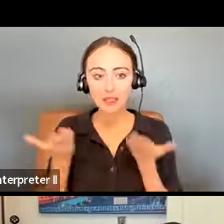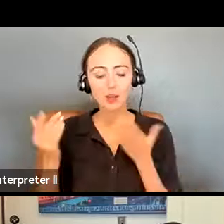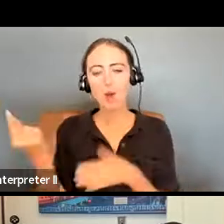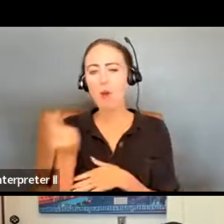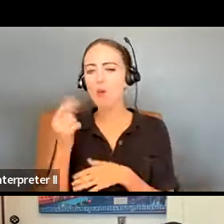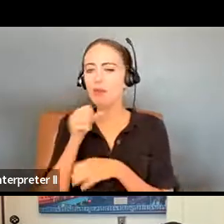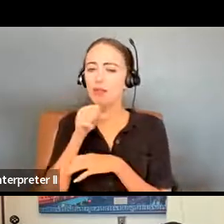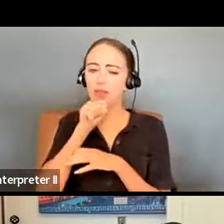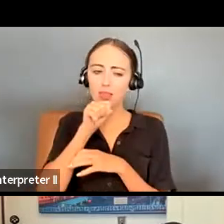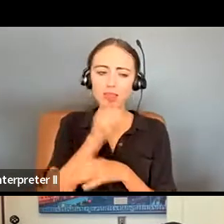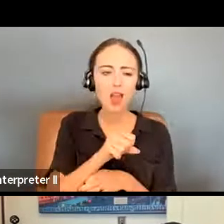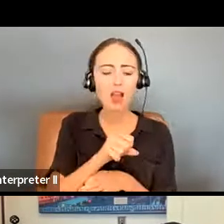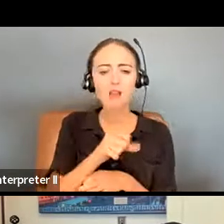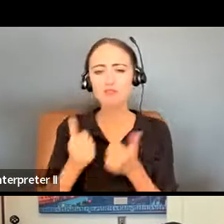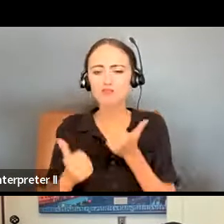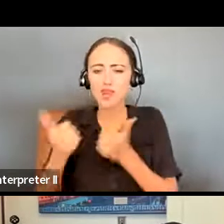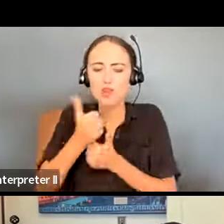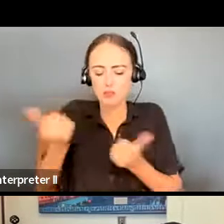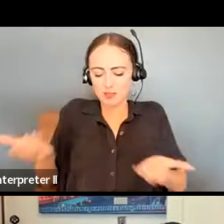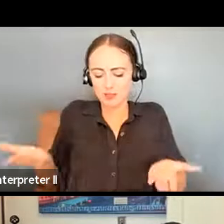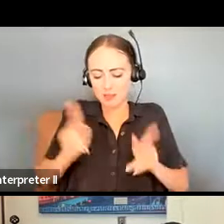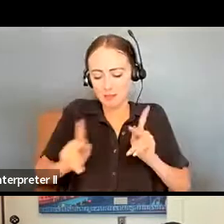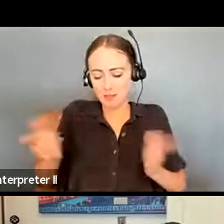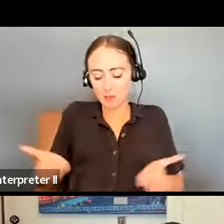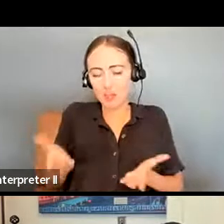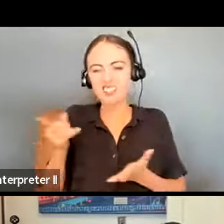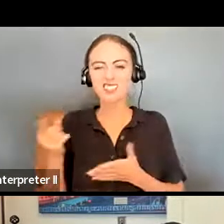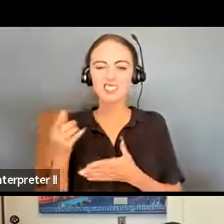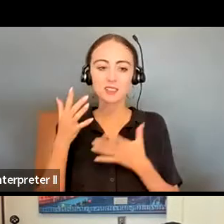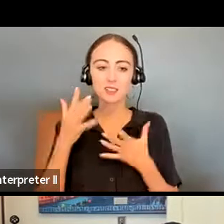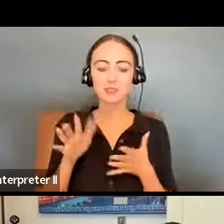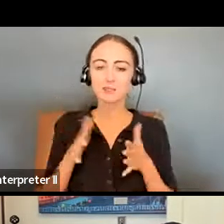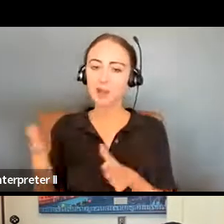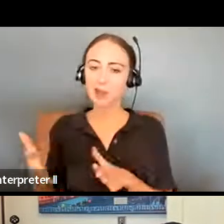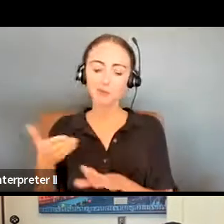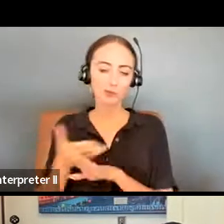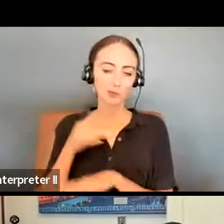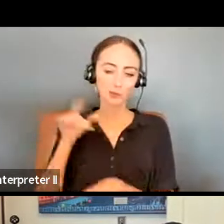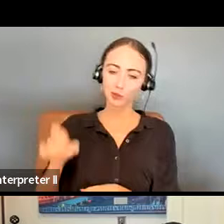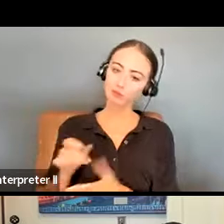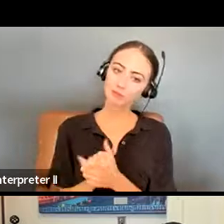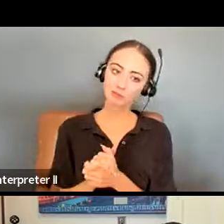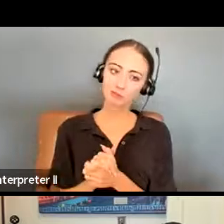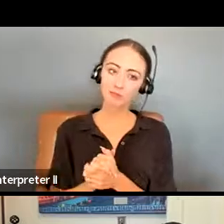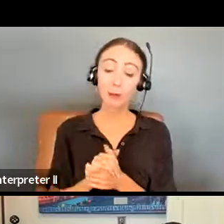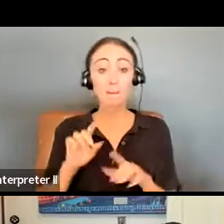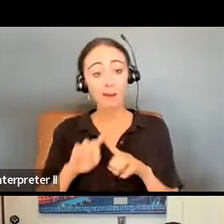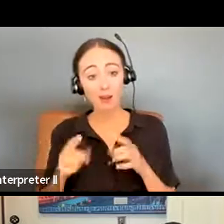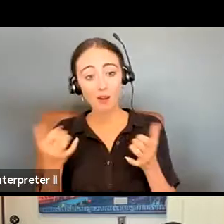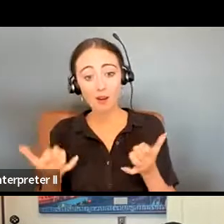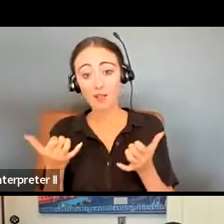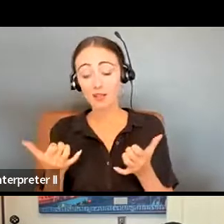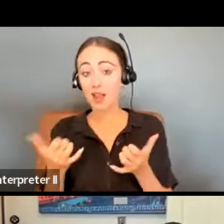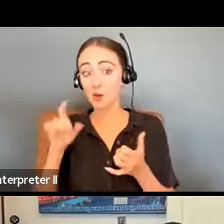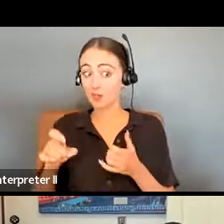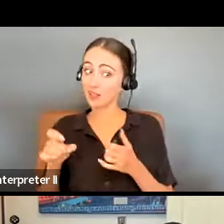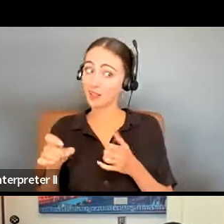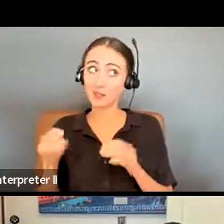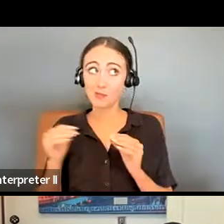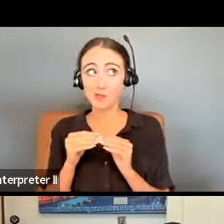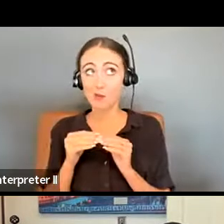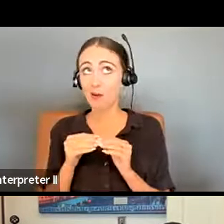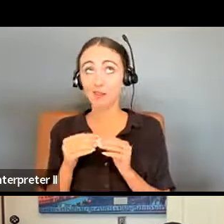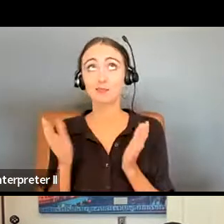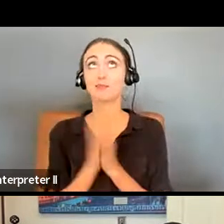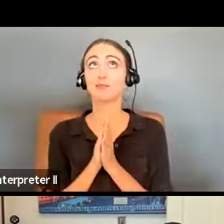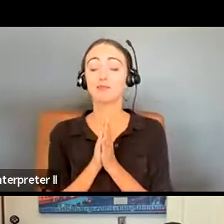prioritized people of this city. He passed well before his time, and frankly, in these days, we could use him more than ever. So I